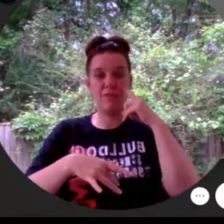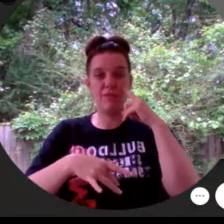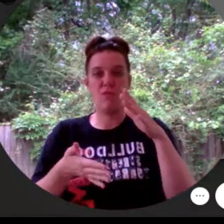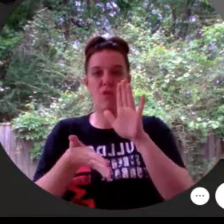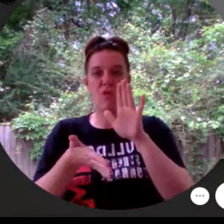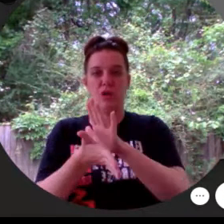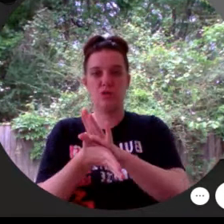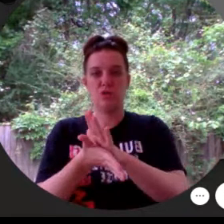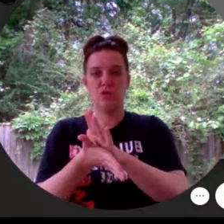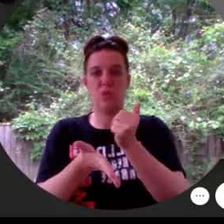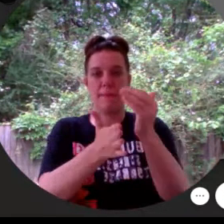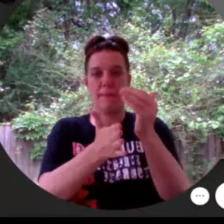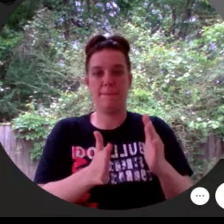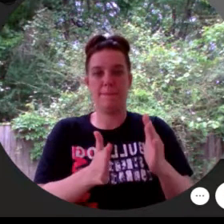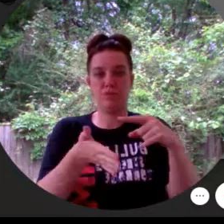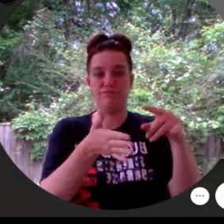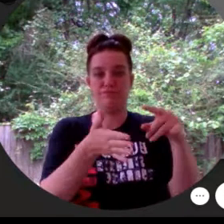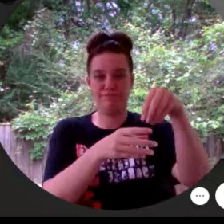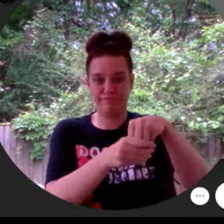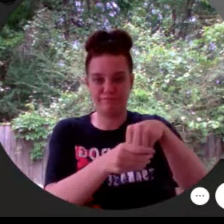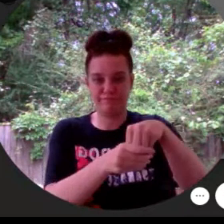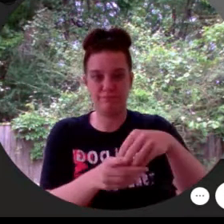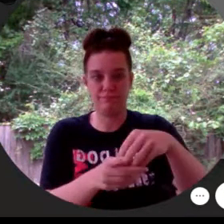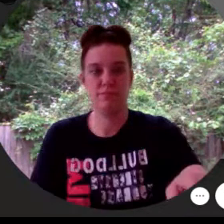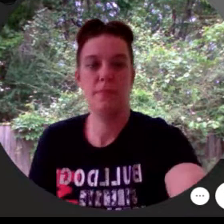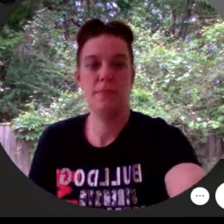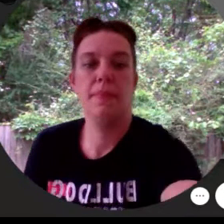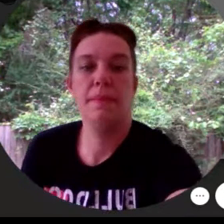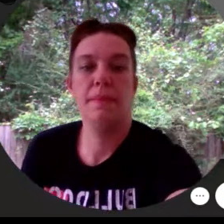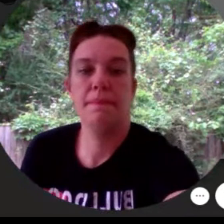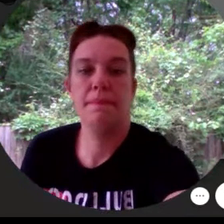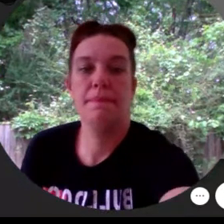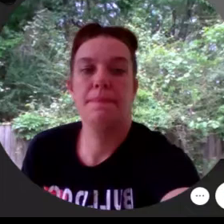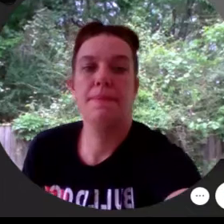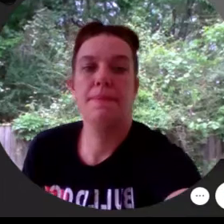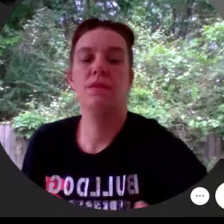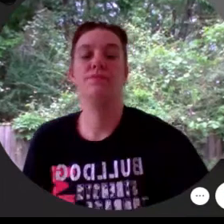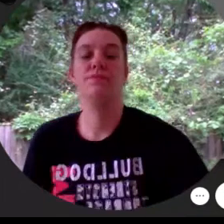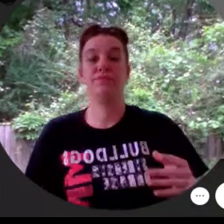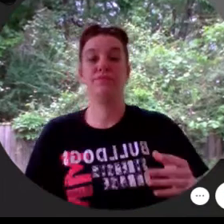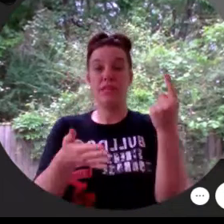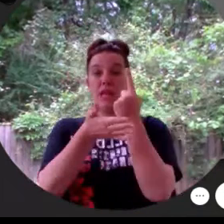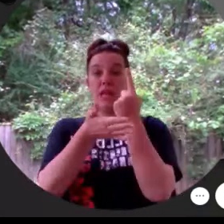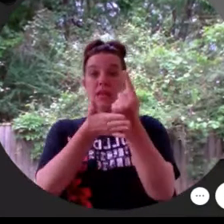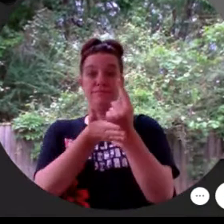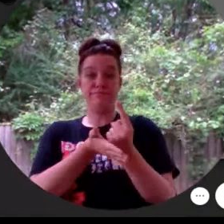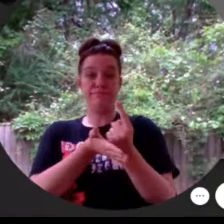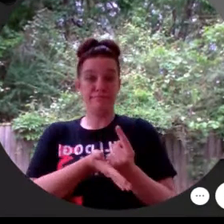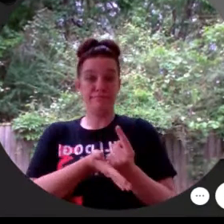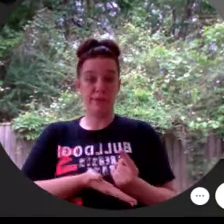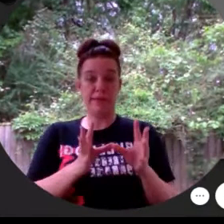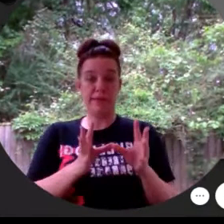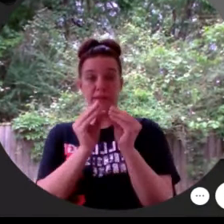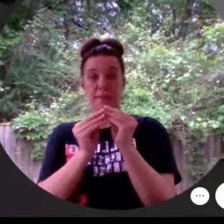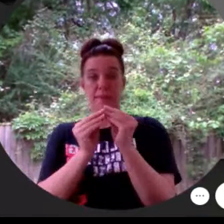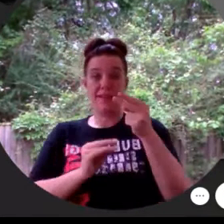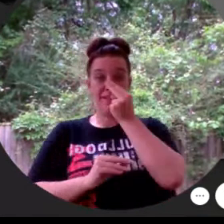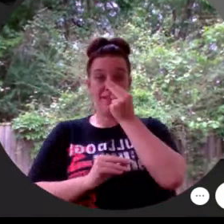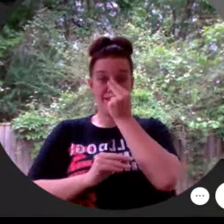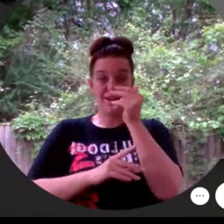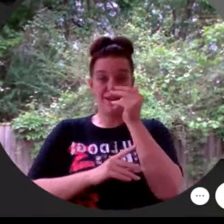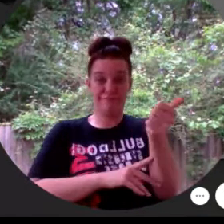school helper check-in. A weekly meeting Niles had invented